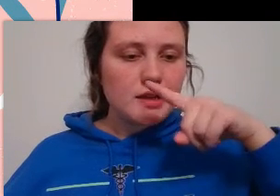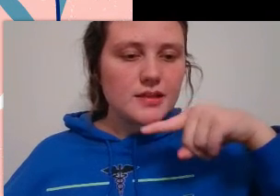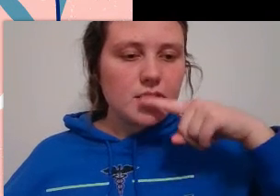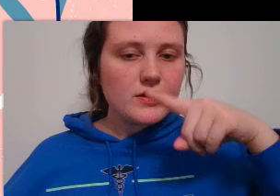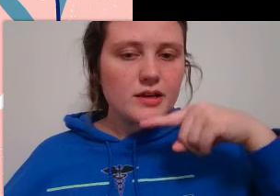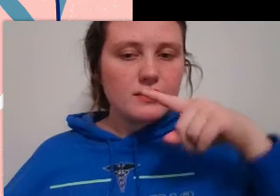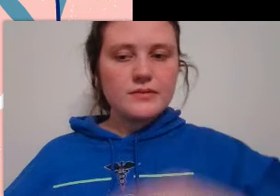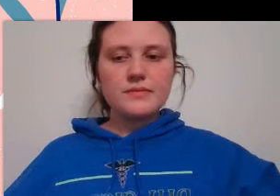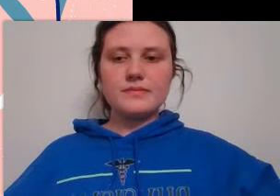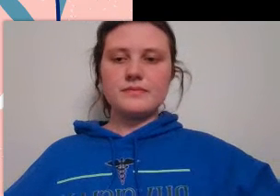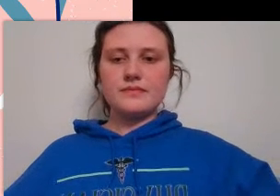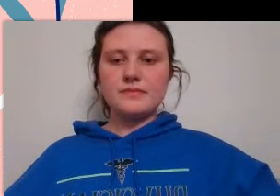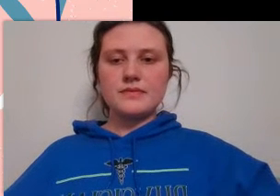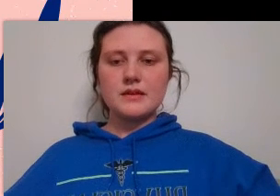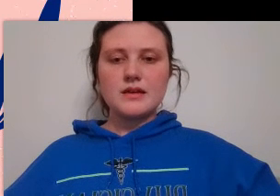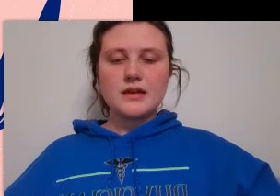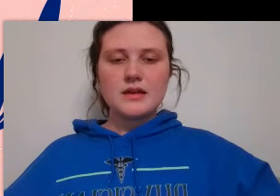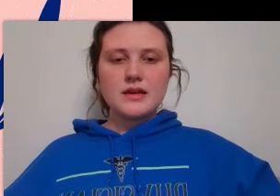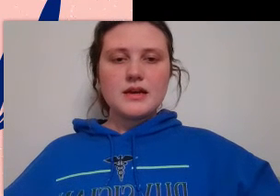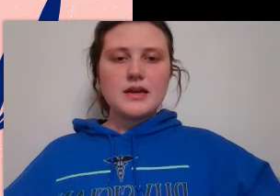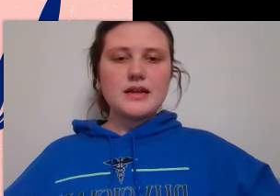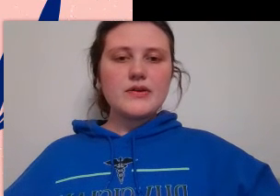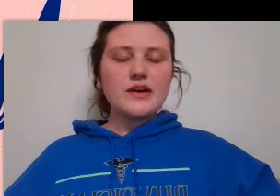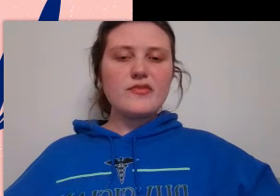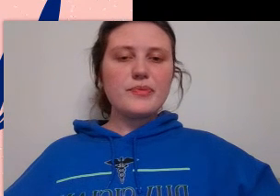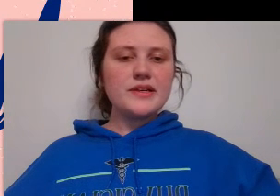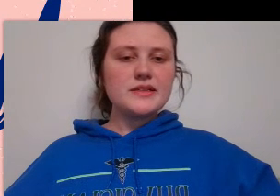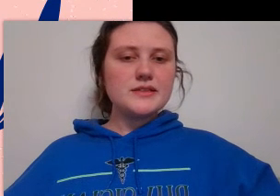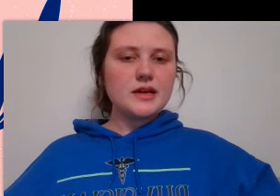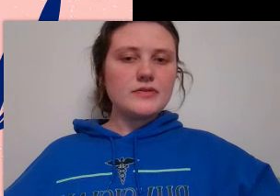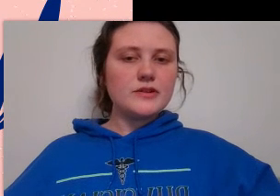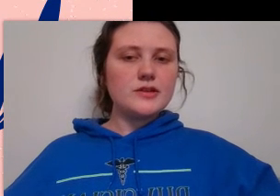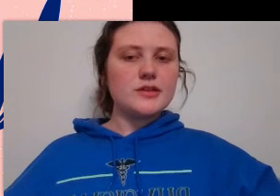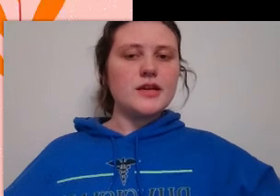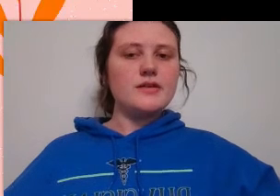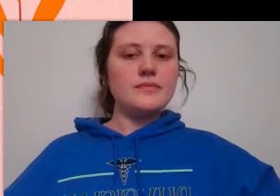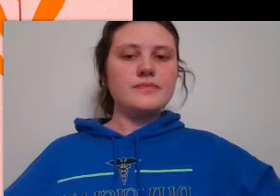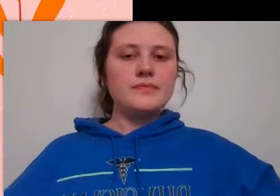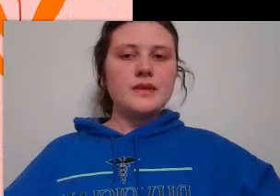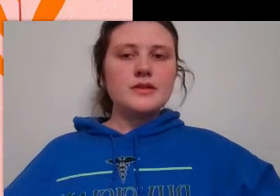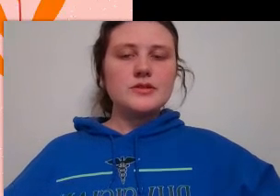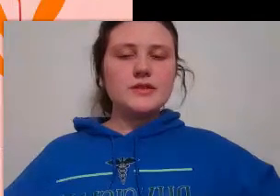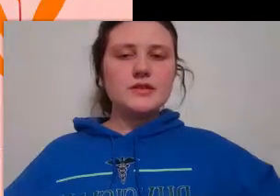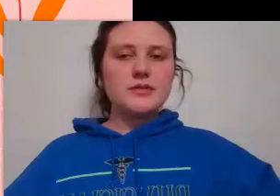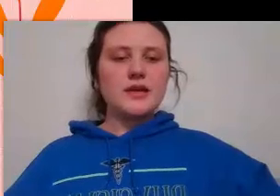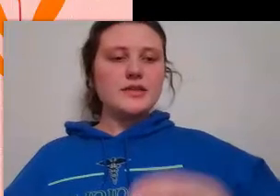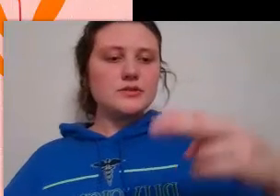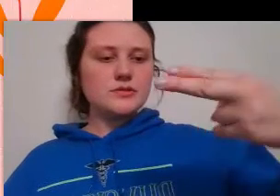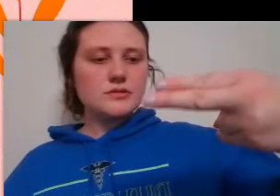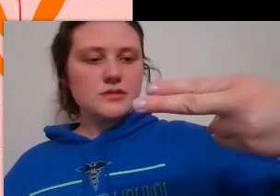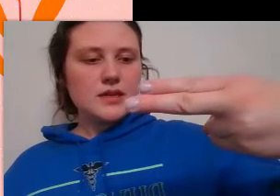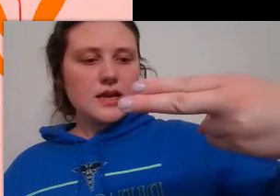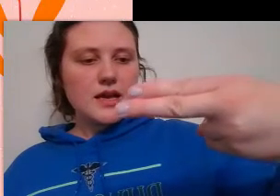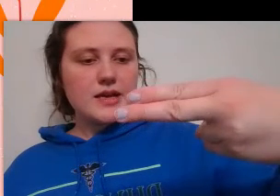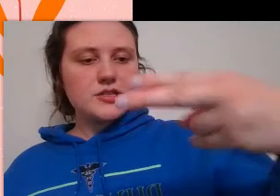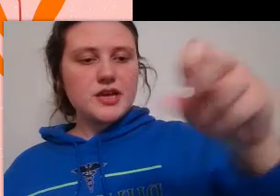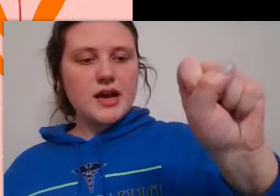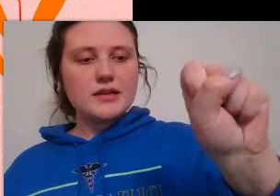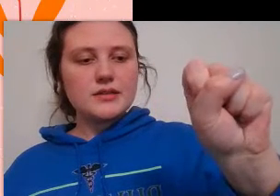circle. So that's hearing. And now we have places of learning. So we're going to start with high